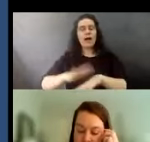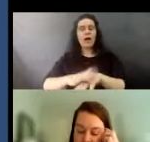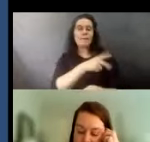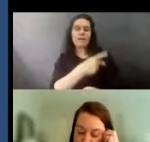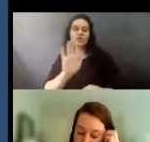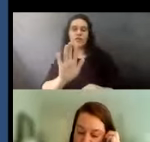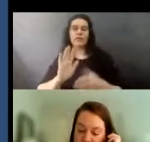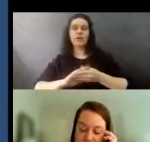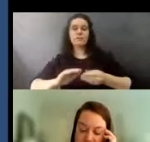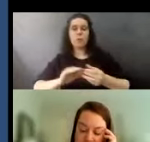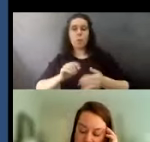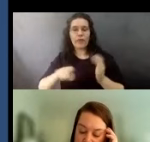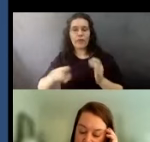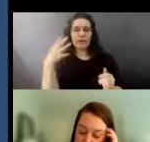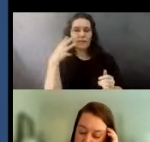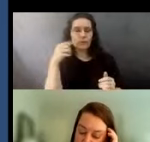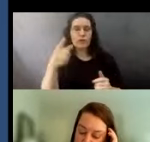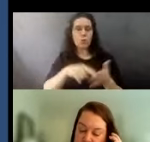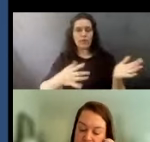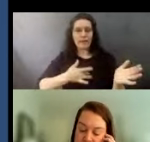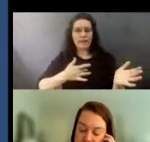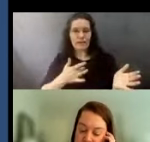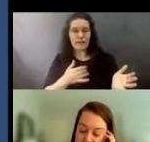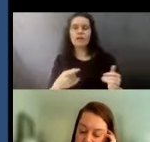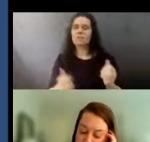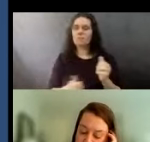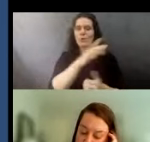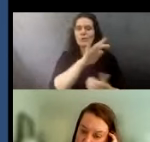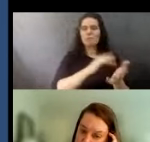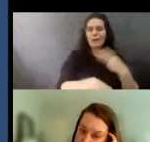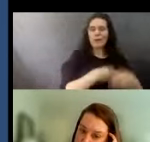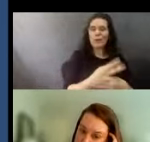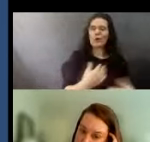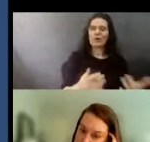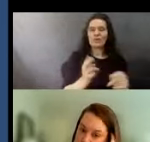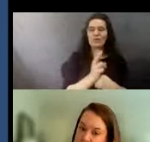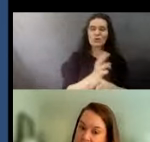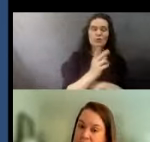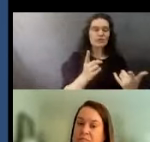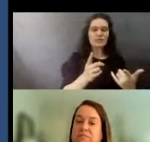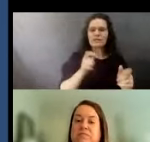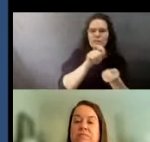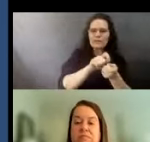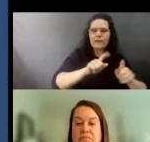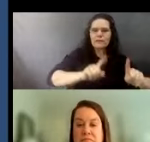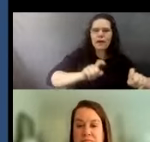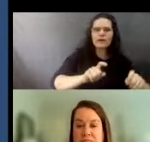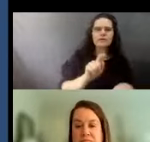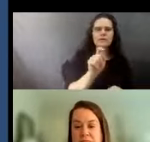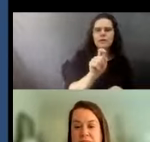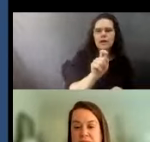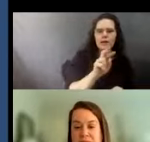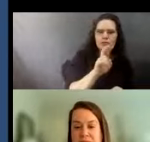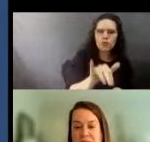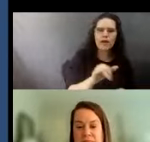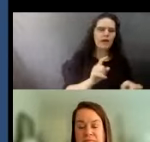a stress test or an X-ray, they come out normal. And so the documentation that